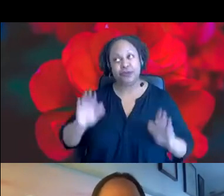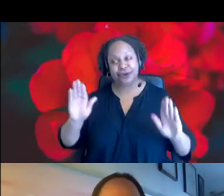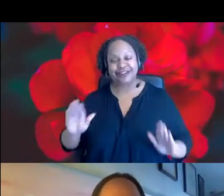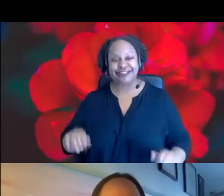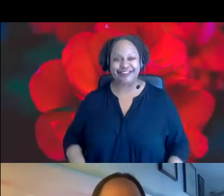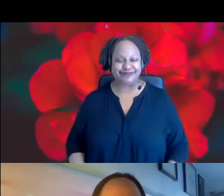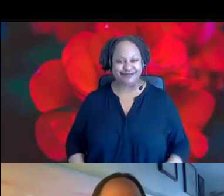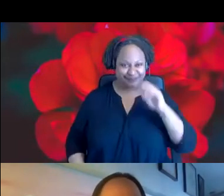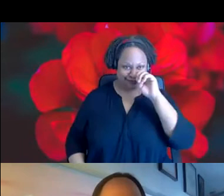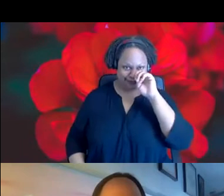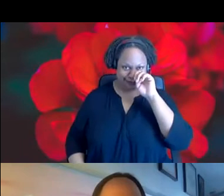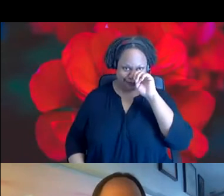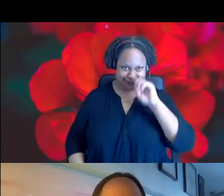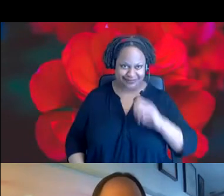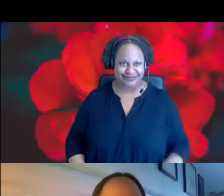But